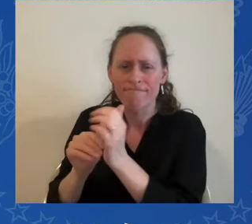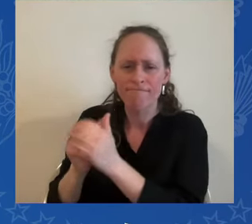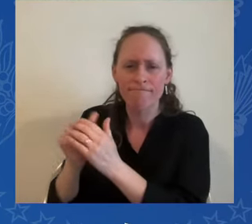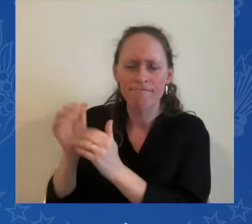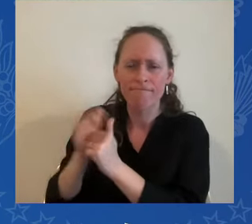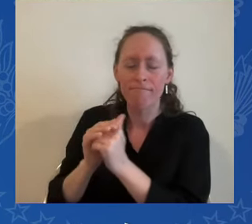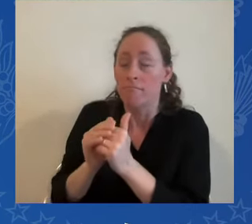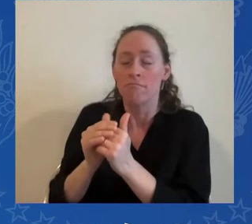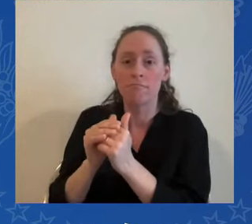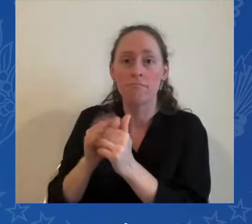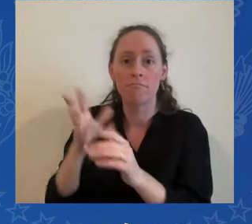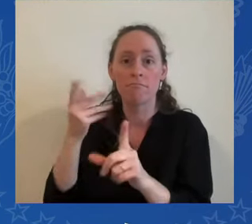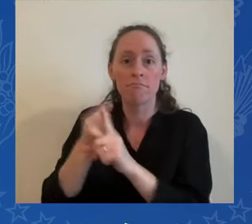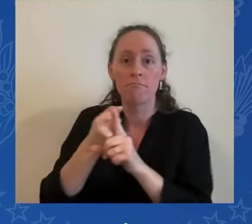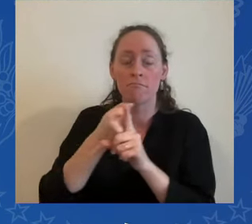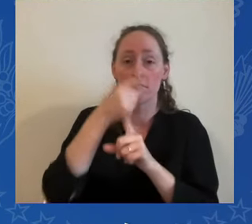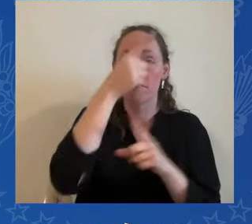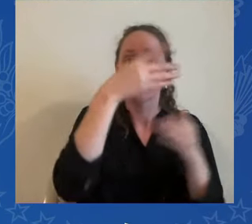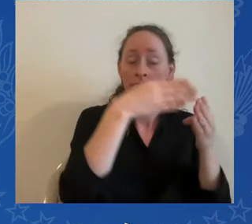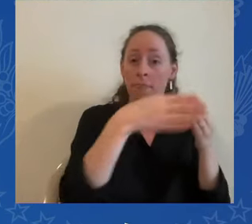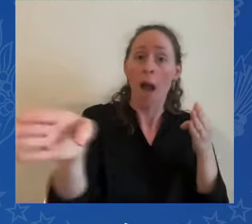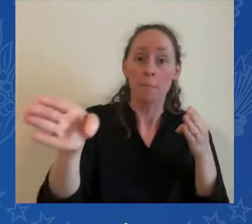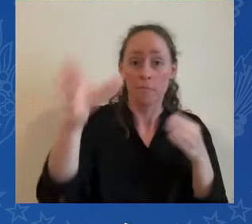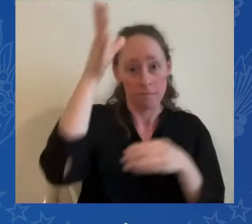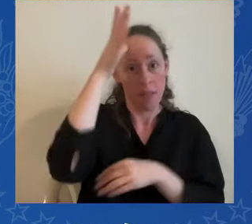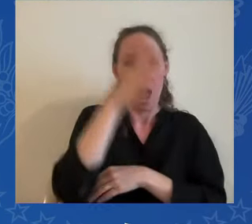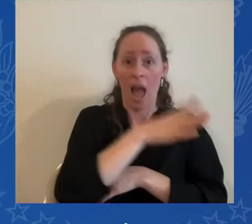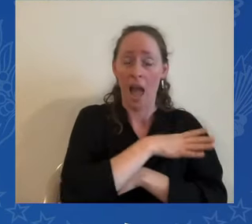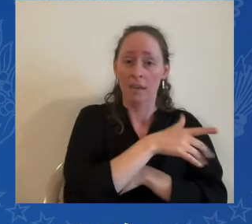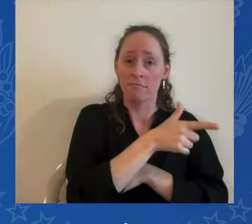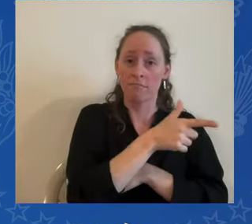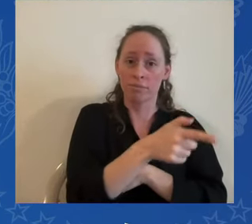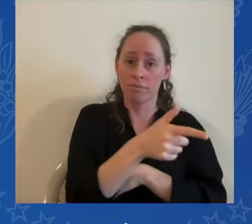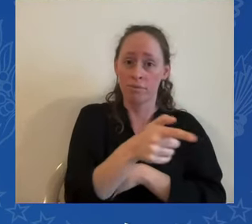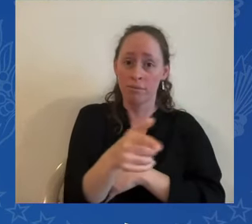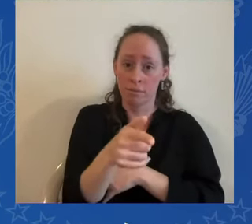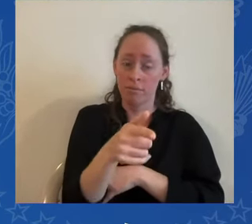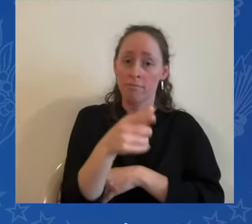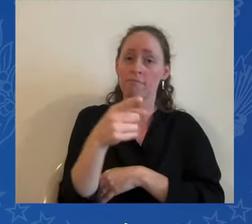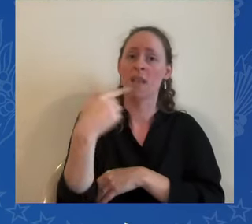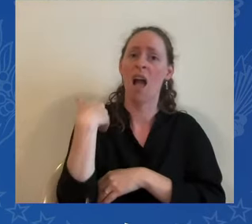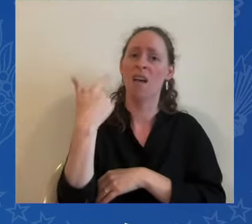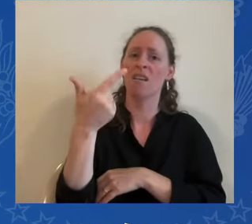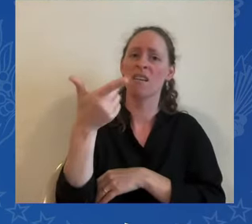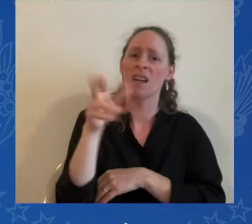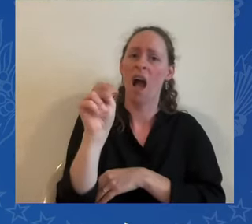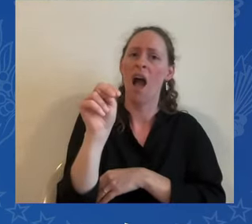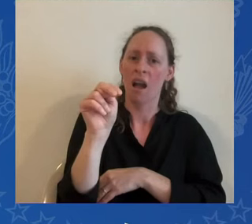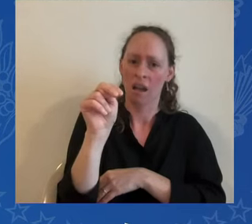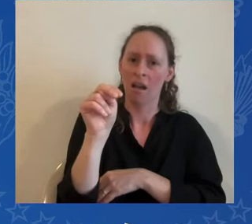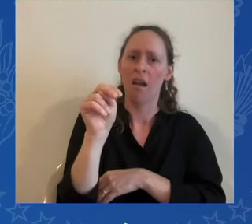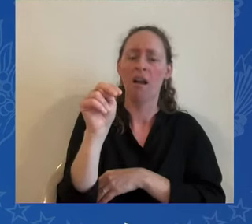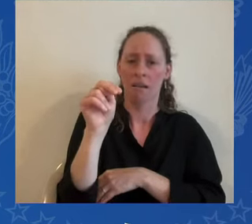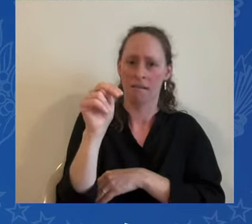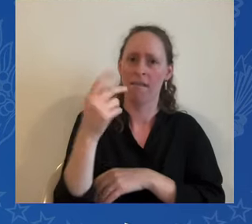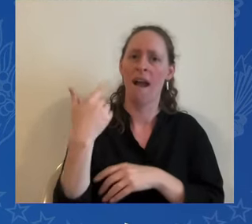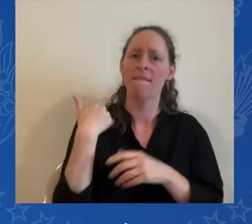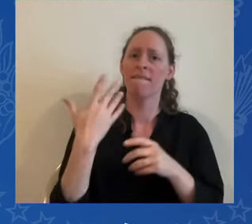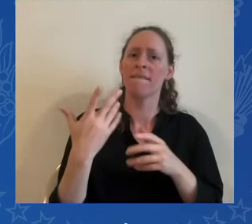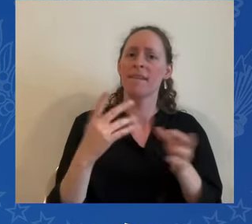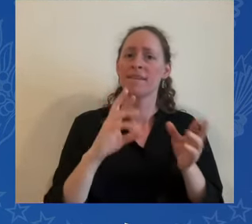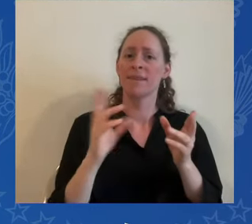He had a stolen Glock, illegally modified, with a drum magazine capable of holding 40 rounds. Detective Rivera and Mora were